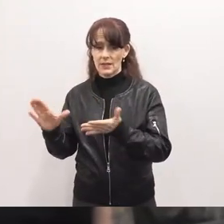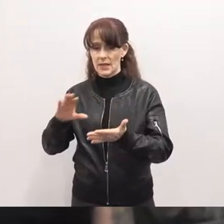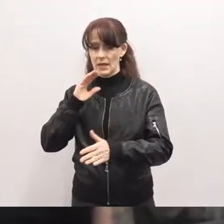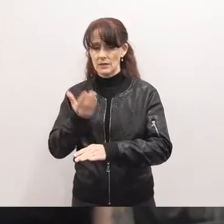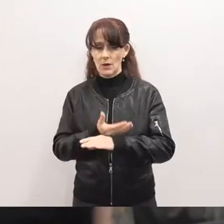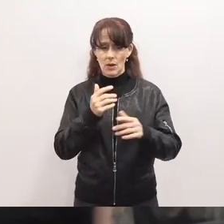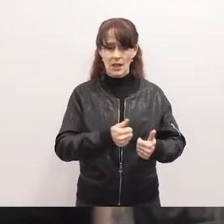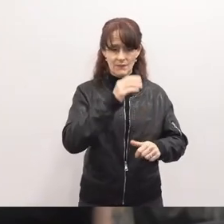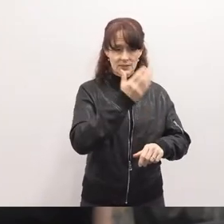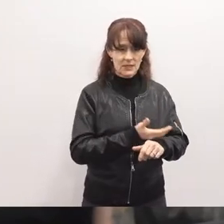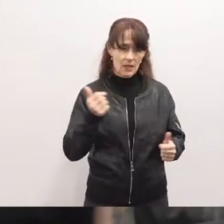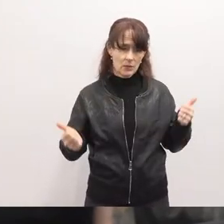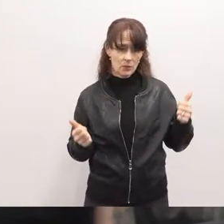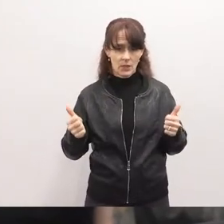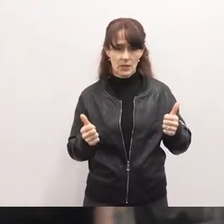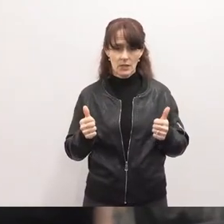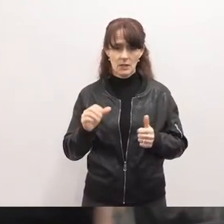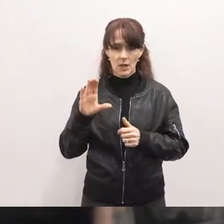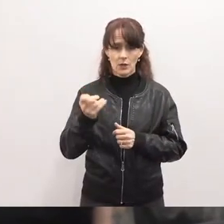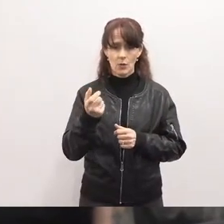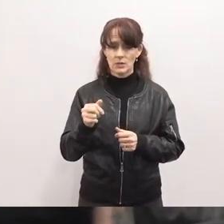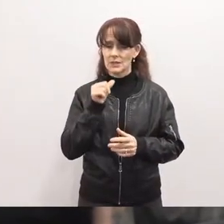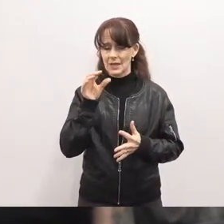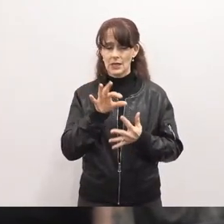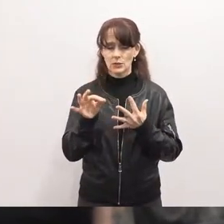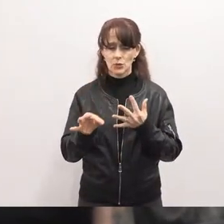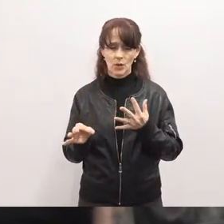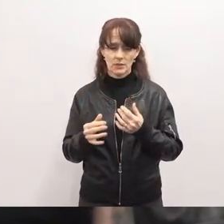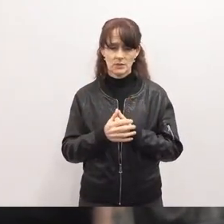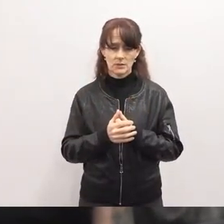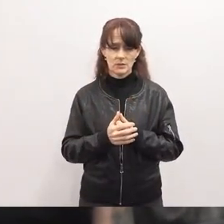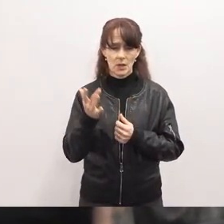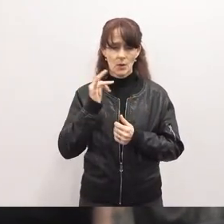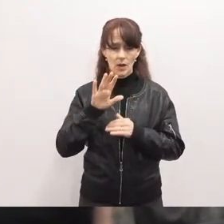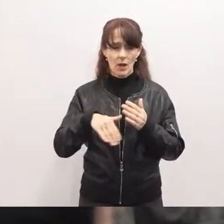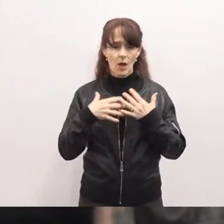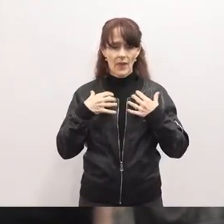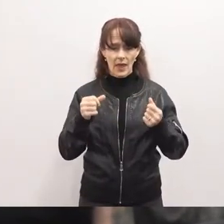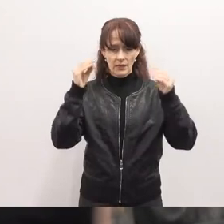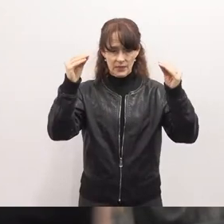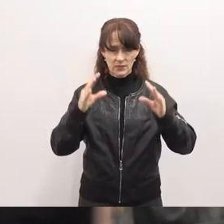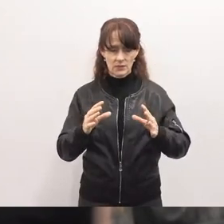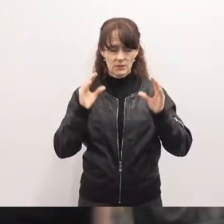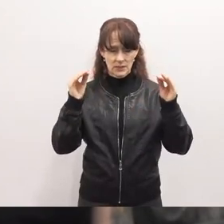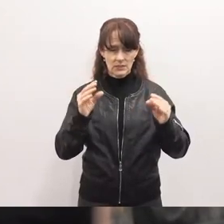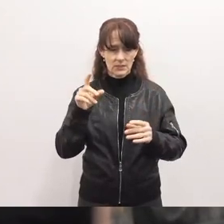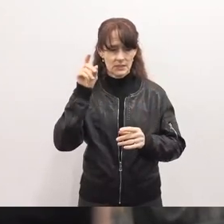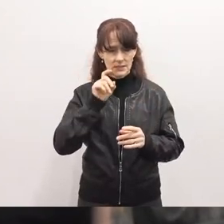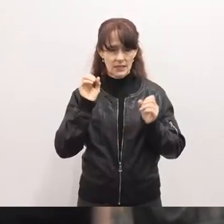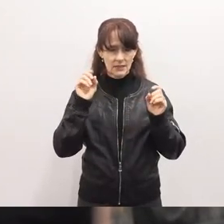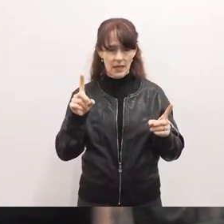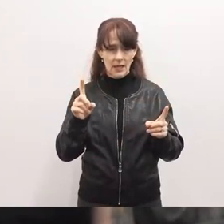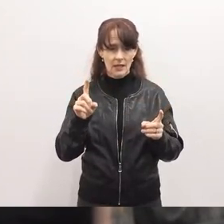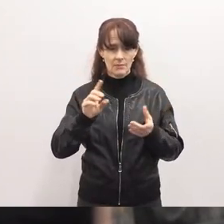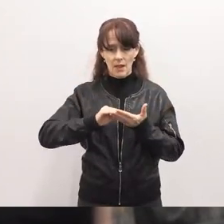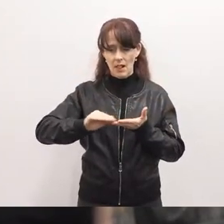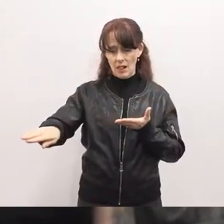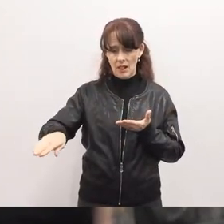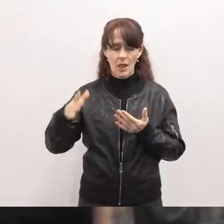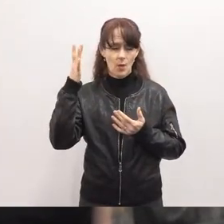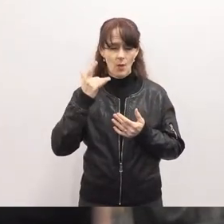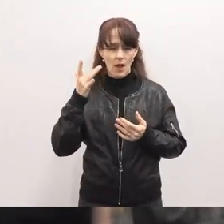living son? This is coercion, that's not a choice. Why have all the health teachers that should be teaching sex ed been let go? Why